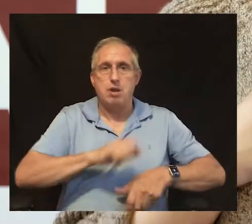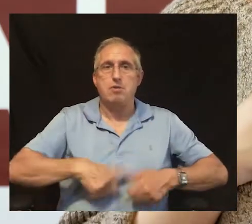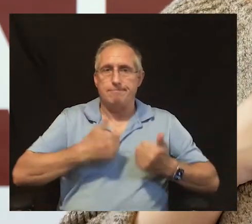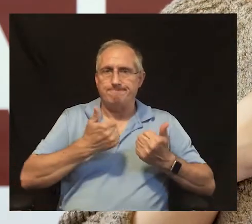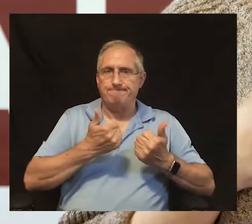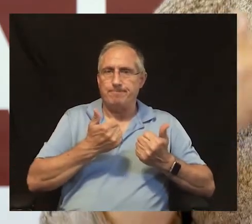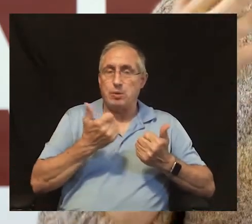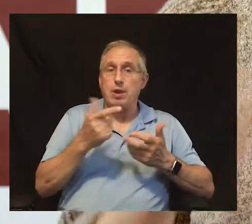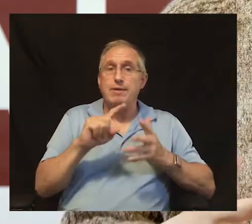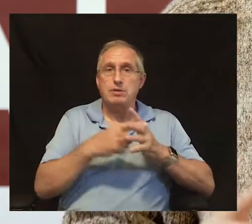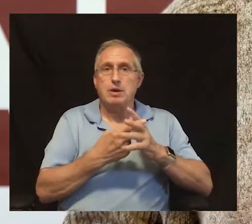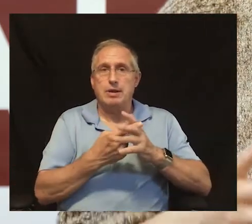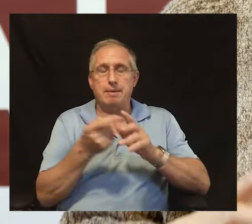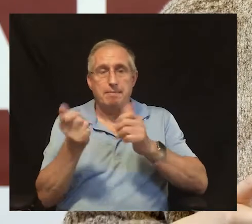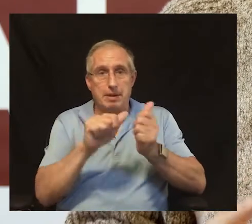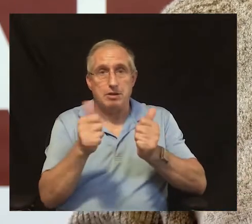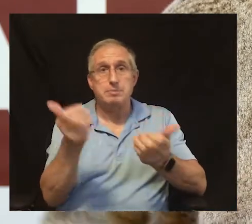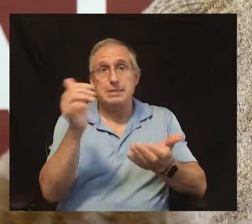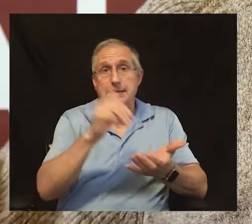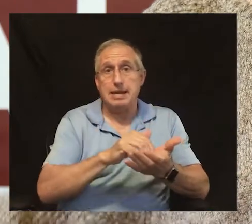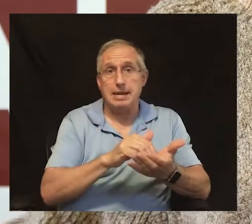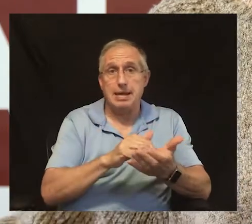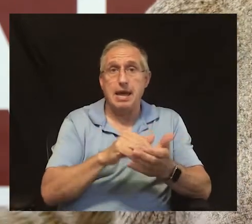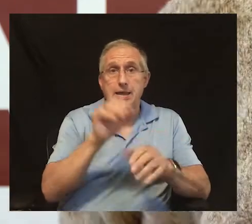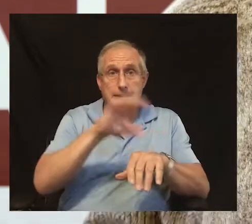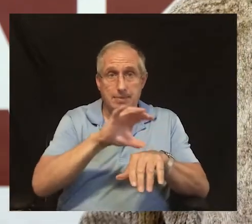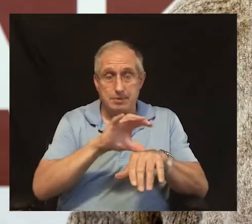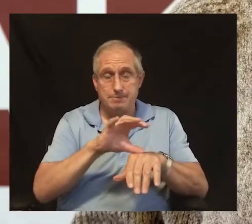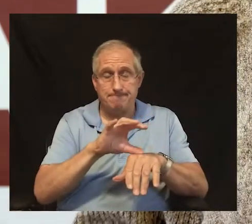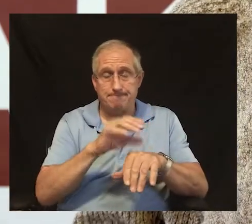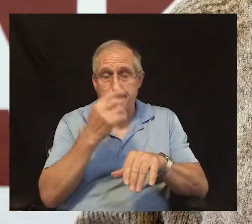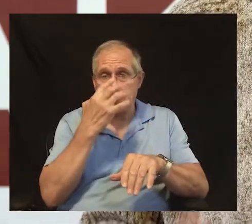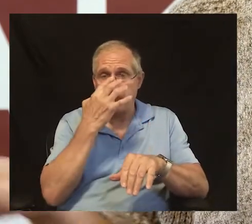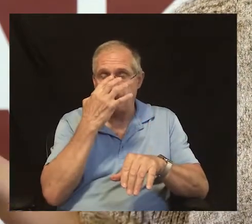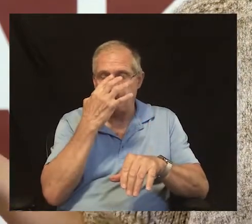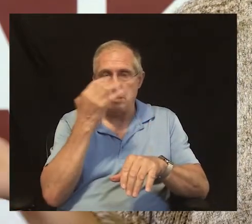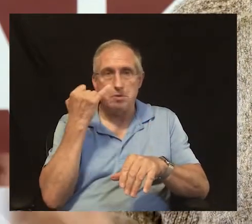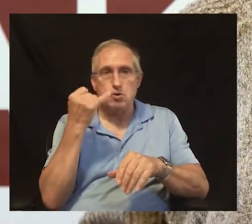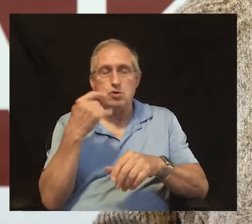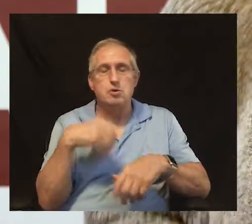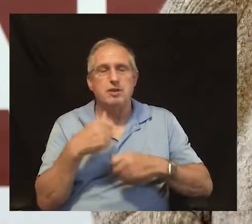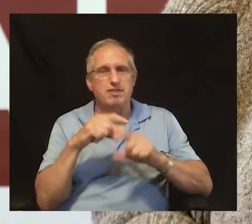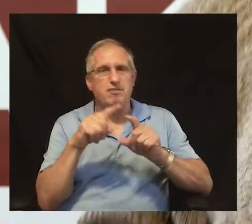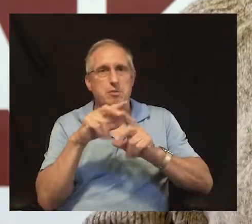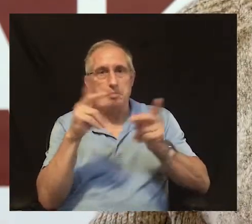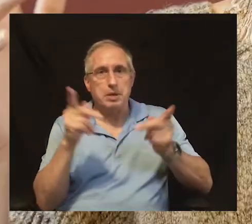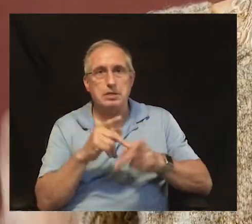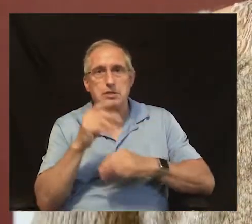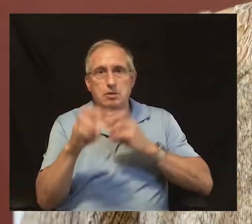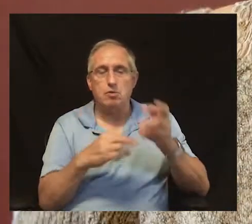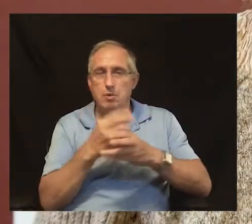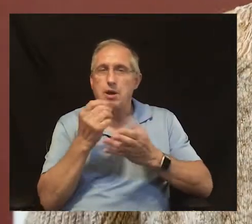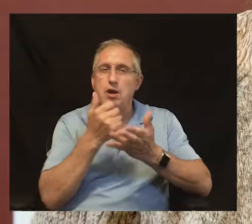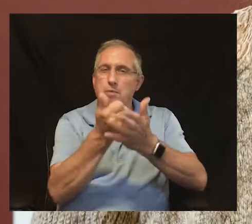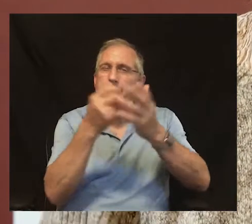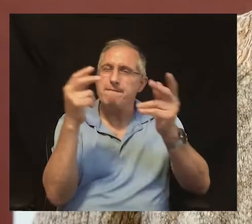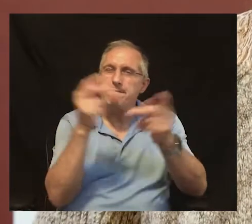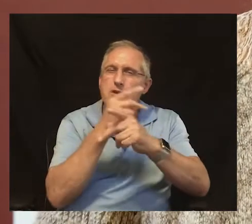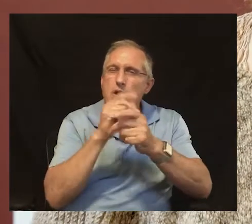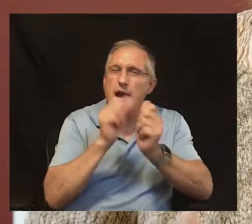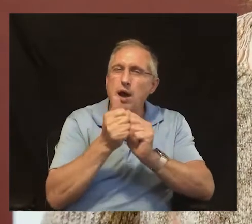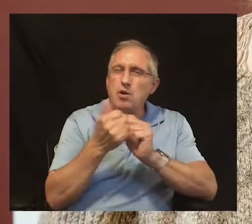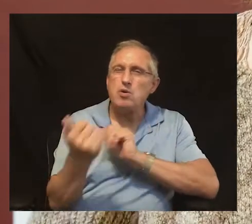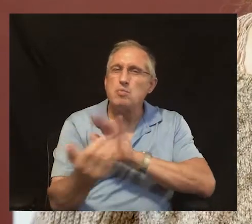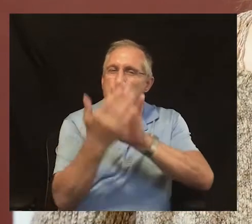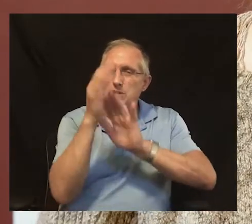heart and life. We have begun having baptisms again on our campuses. But what if you live somewhere else in the world? Then we want to help you figure